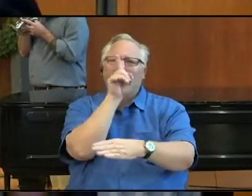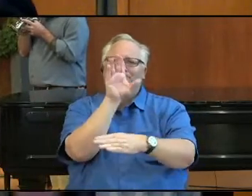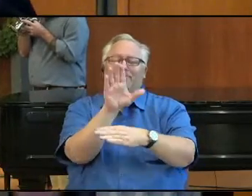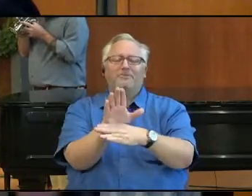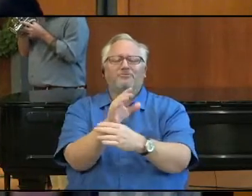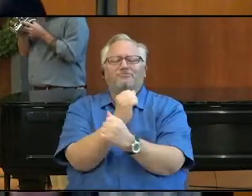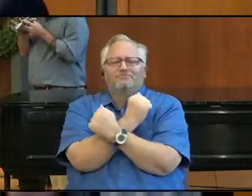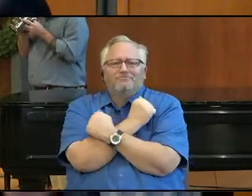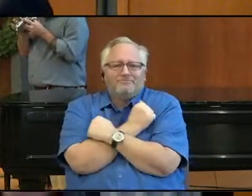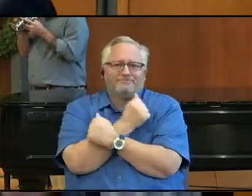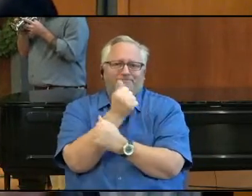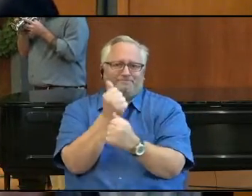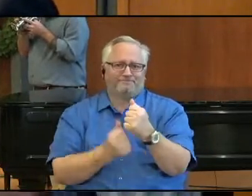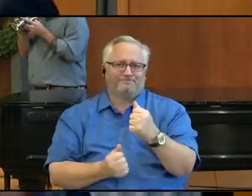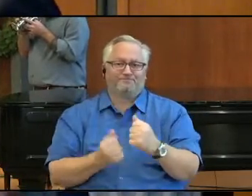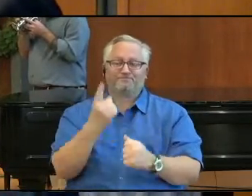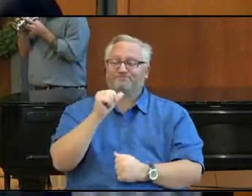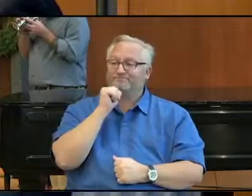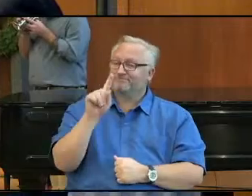love everyone,